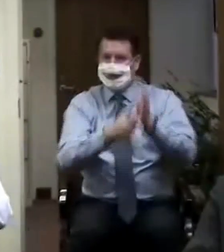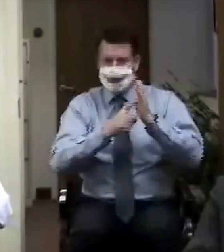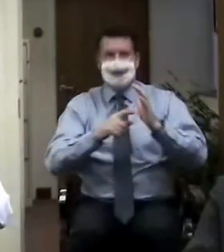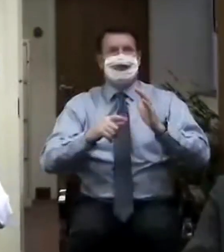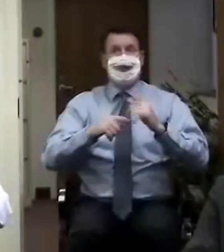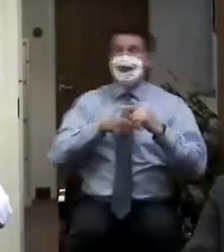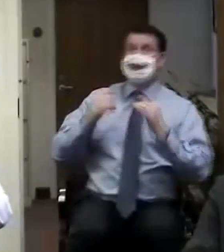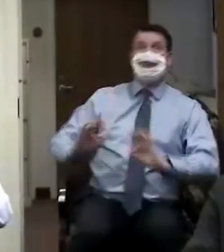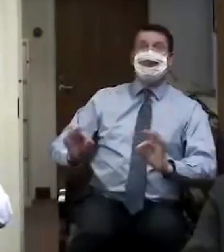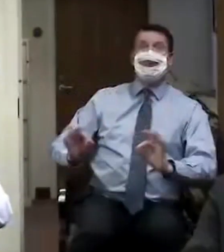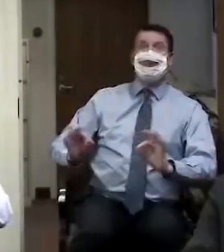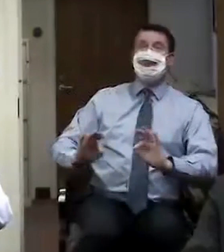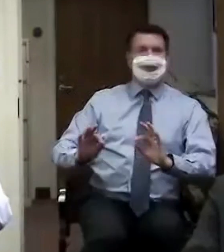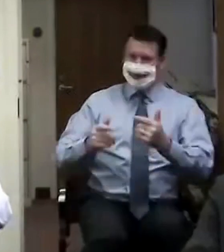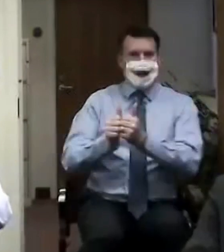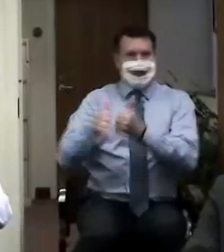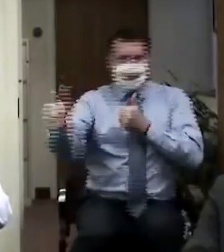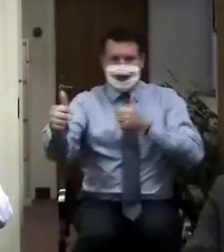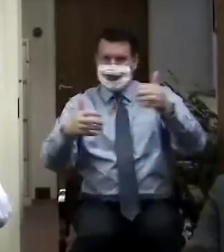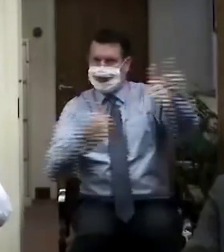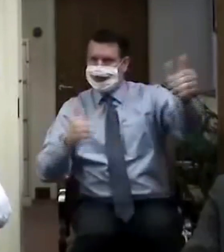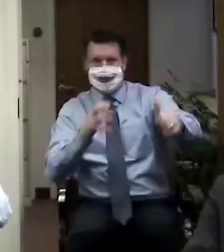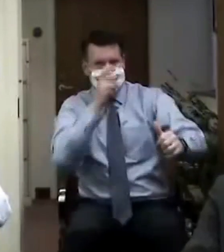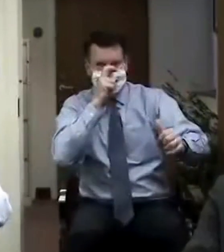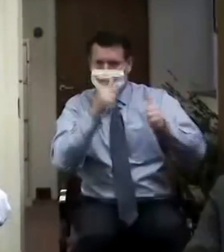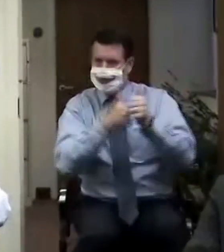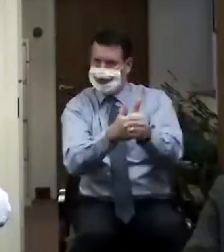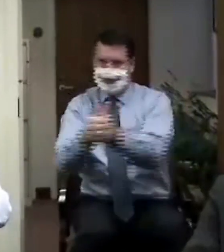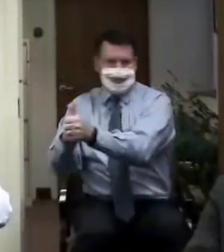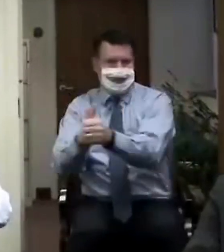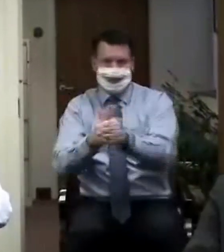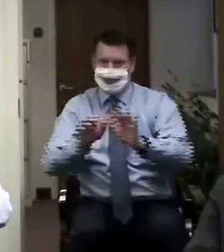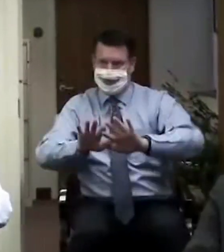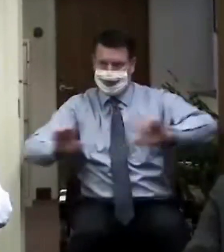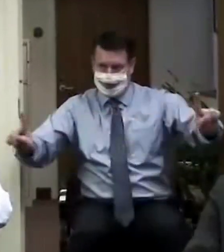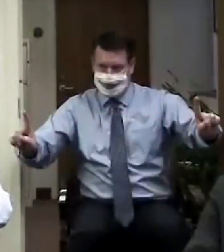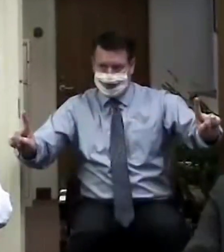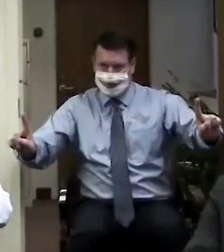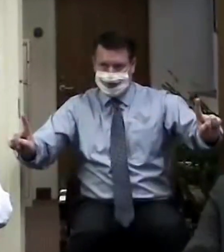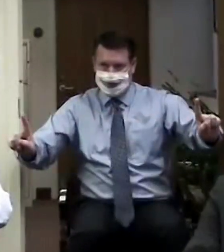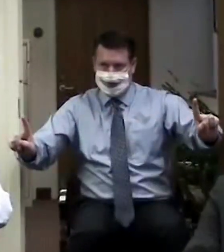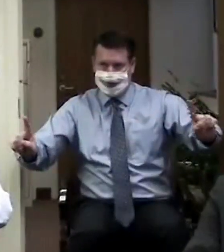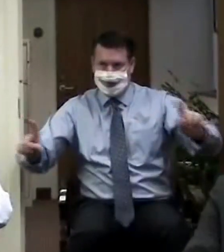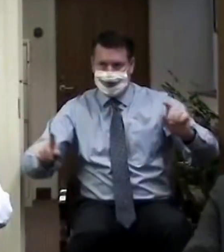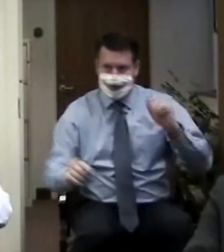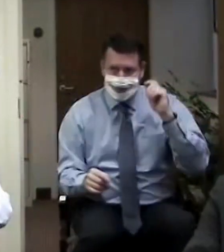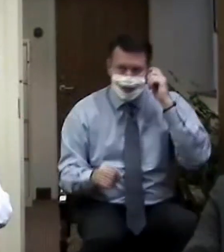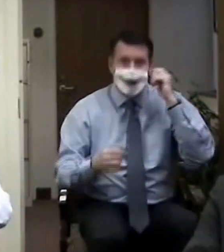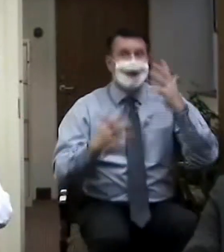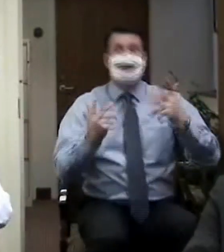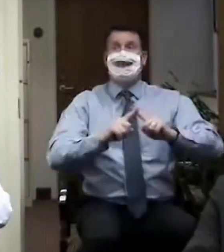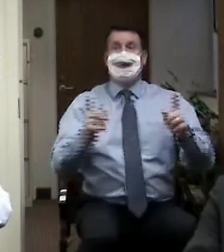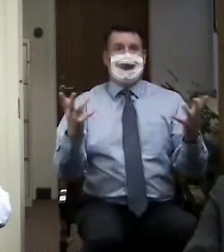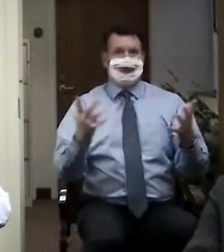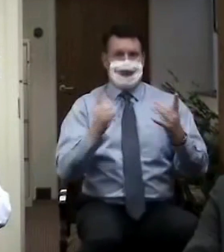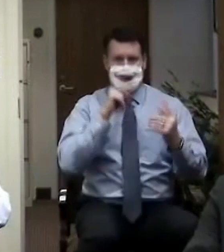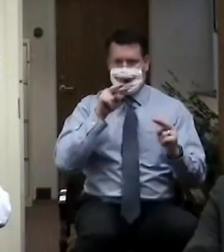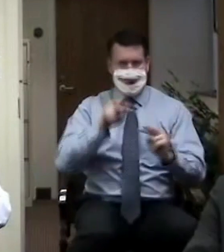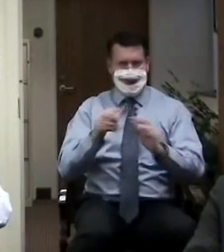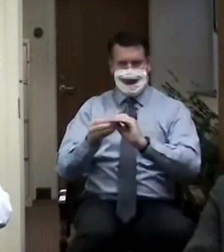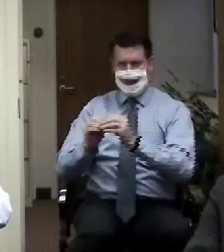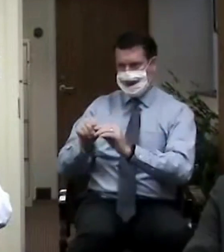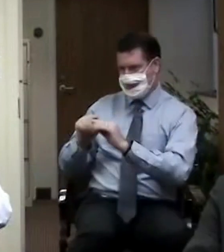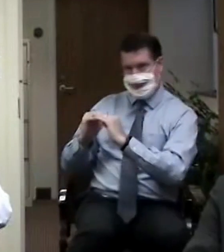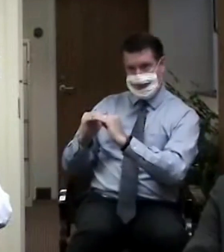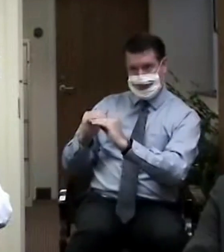and protect patients from getting COVID at the same time taking care of their non-COVID illness. Thank you, Chip. Just a follow-up, Chip,